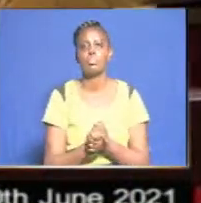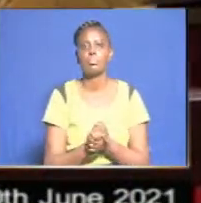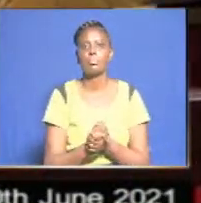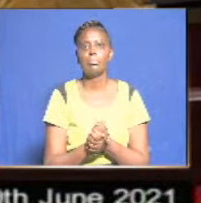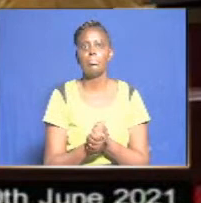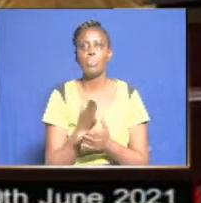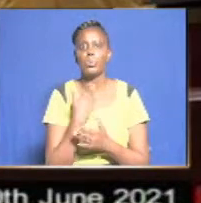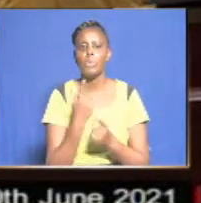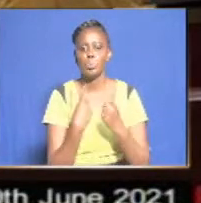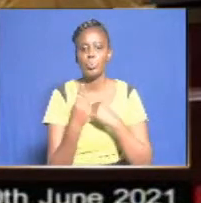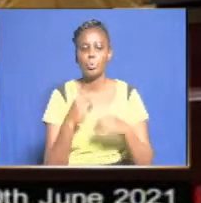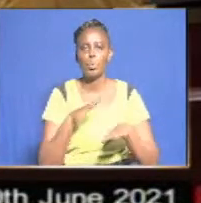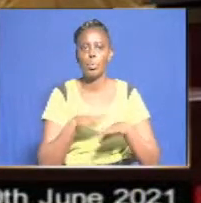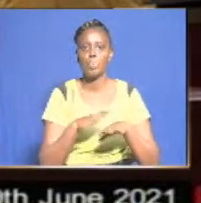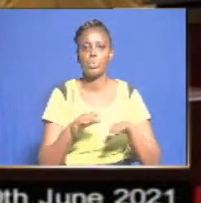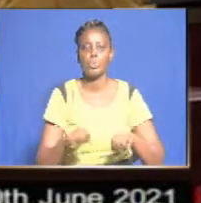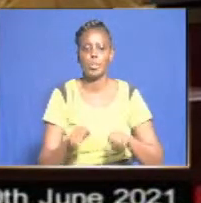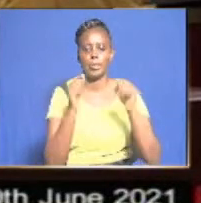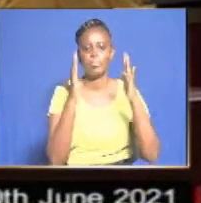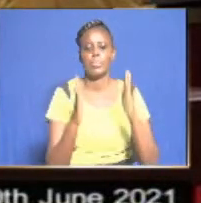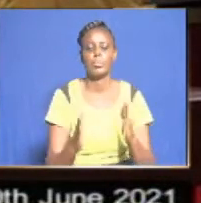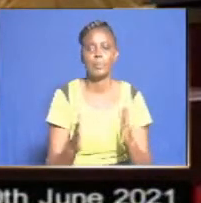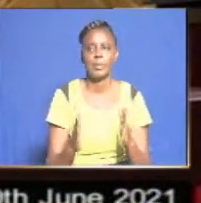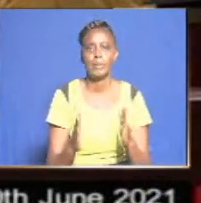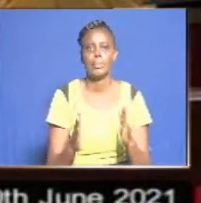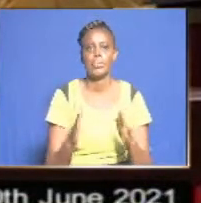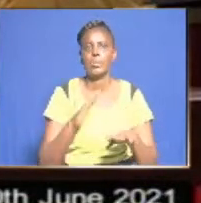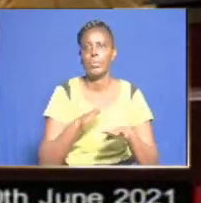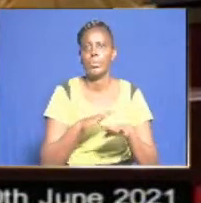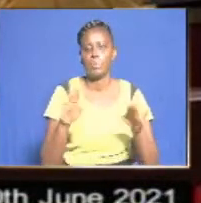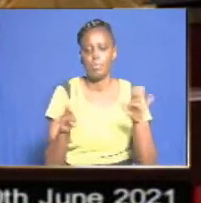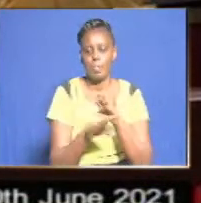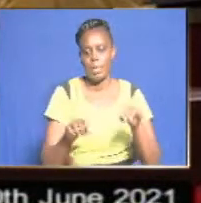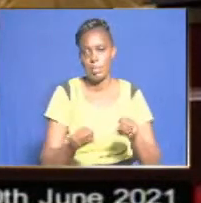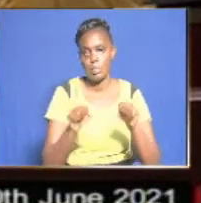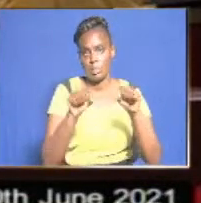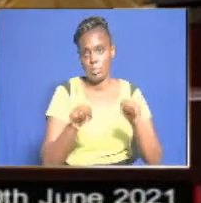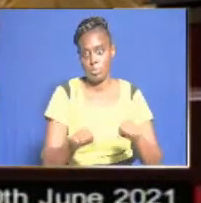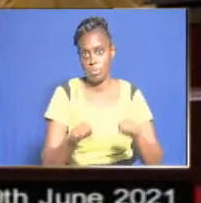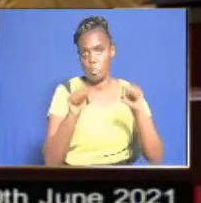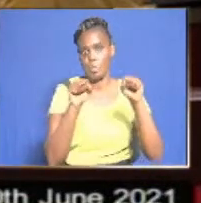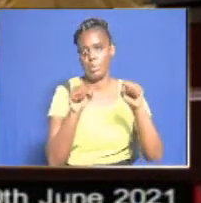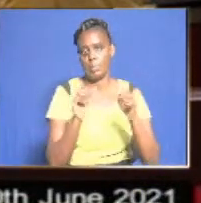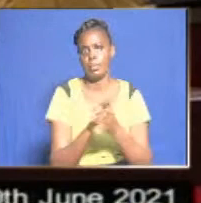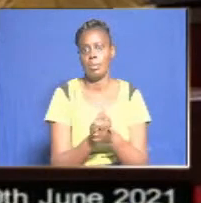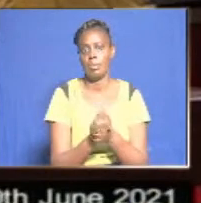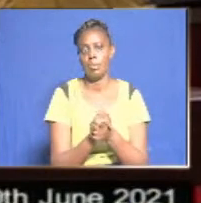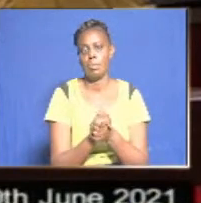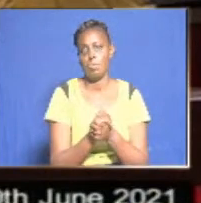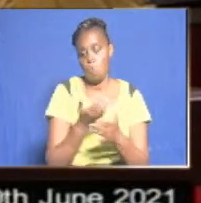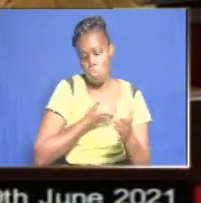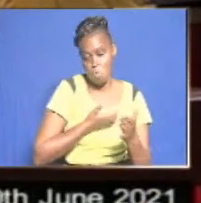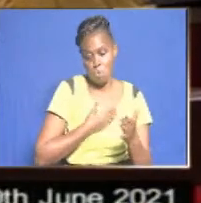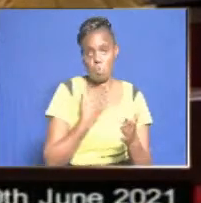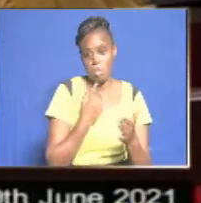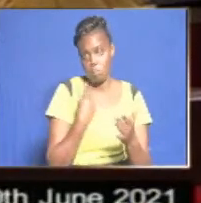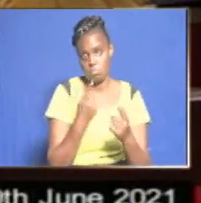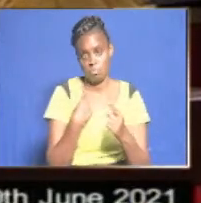would you want to speak on behalf of the chairperson or on behalf of the vice chair or on your own behalf?